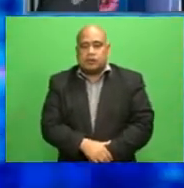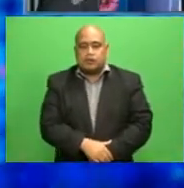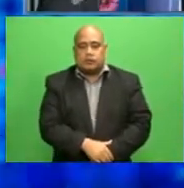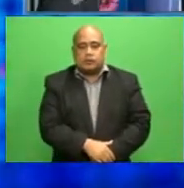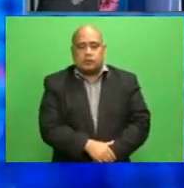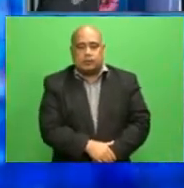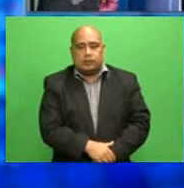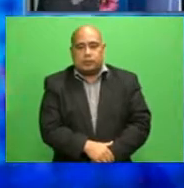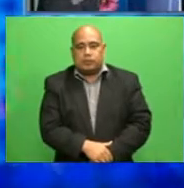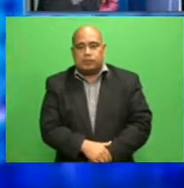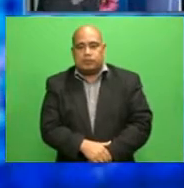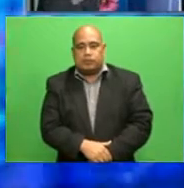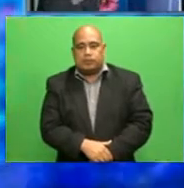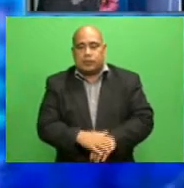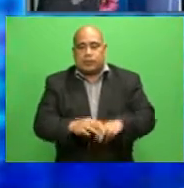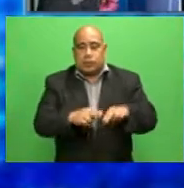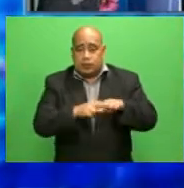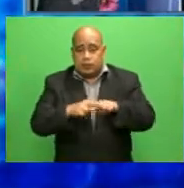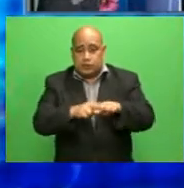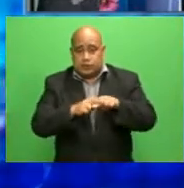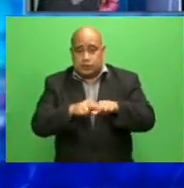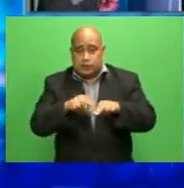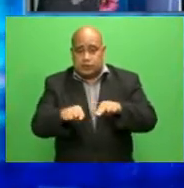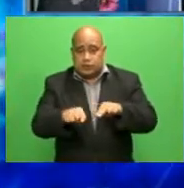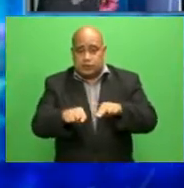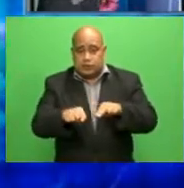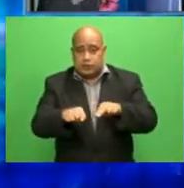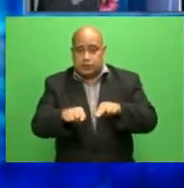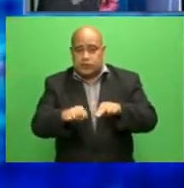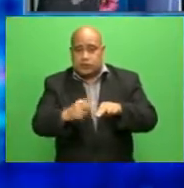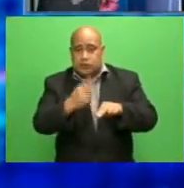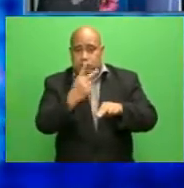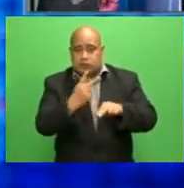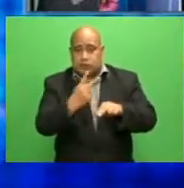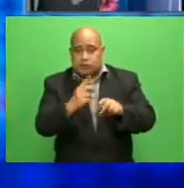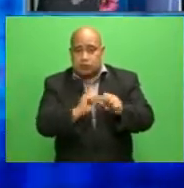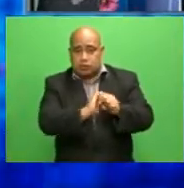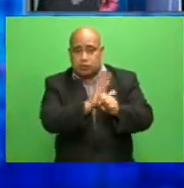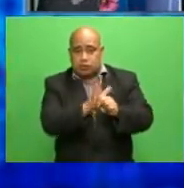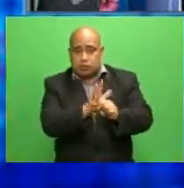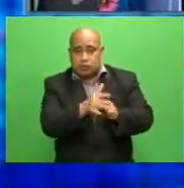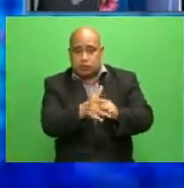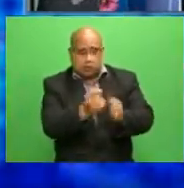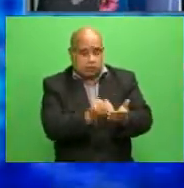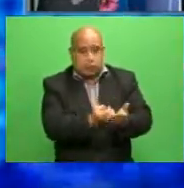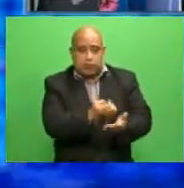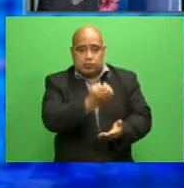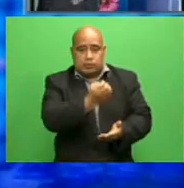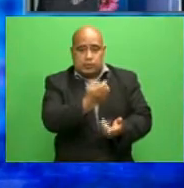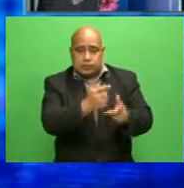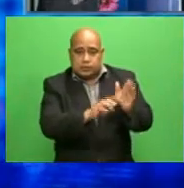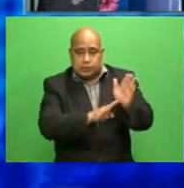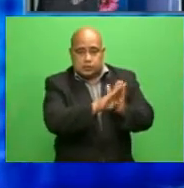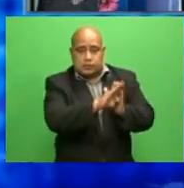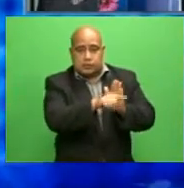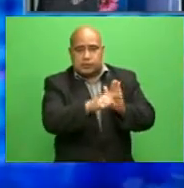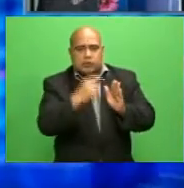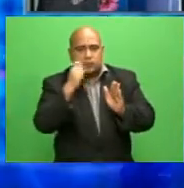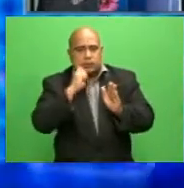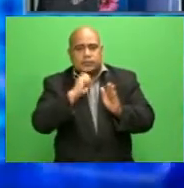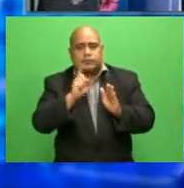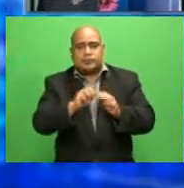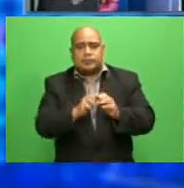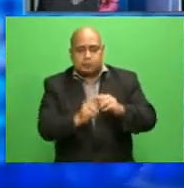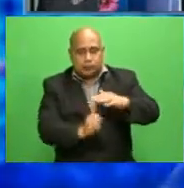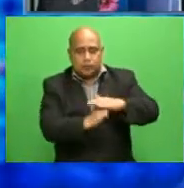As Fiji enters phase 2 of its COVID-safe economic recovery, the Fiji Water Foundation has partnered with key frontline